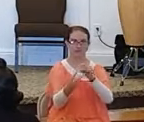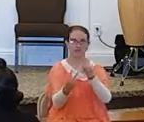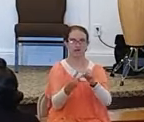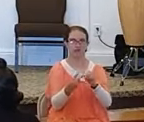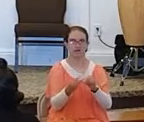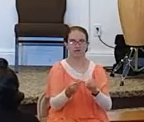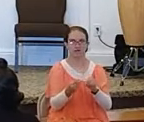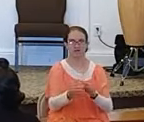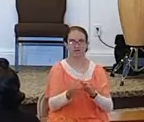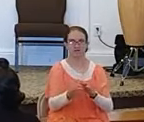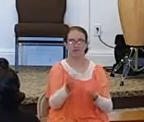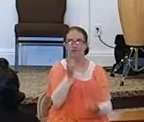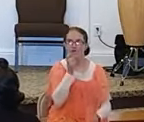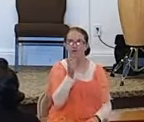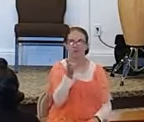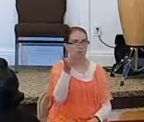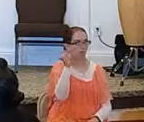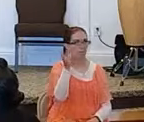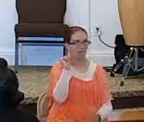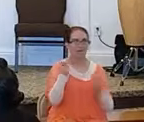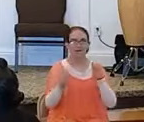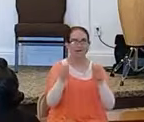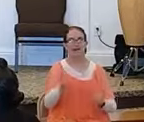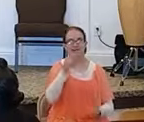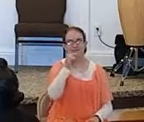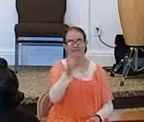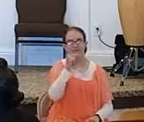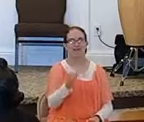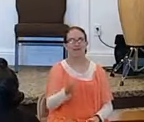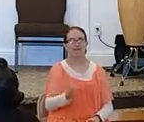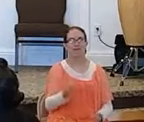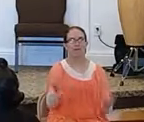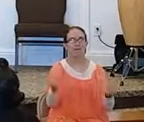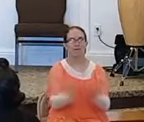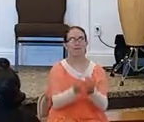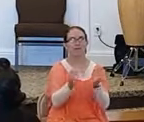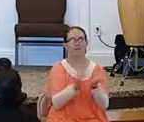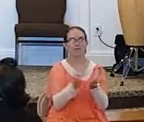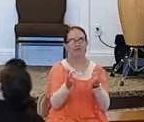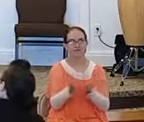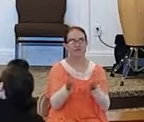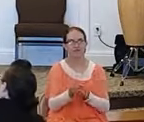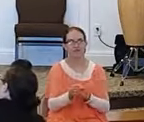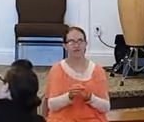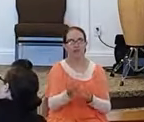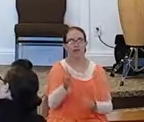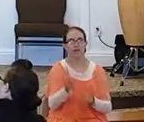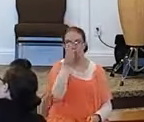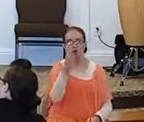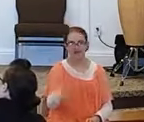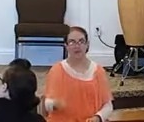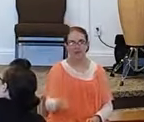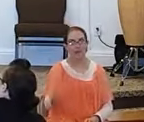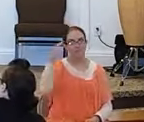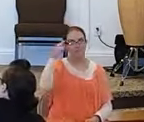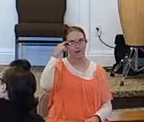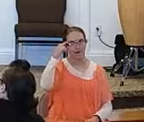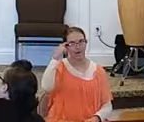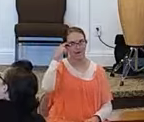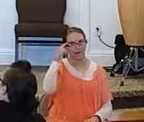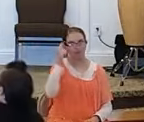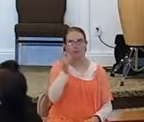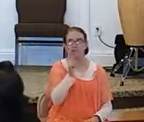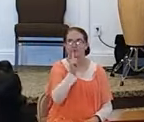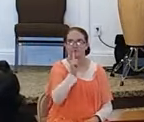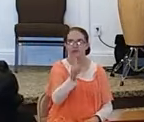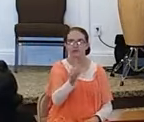he really was. But can I tell you, when you've been with Jesus, there's no doubt in your mind who he